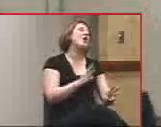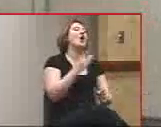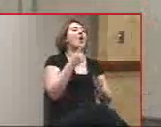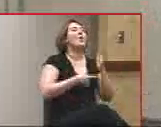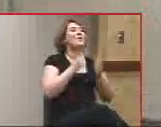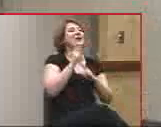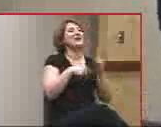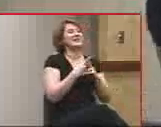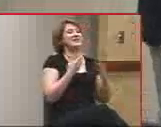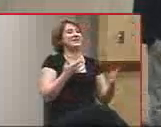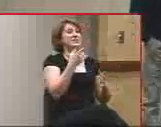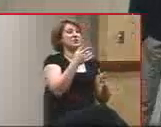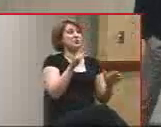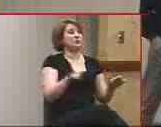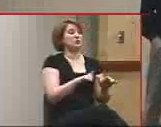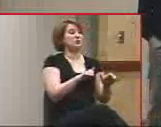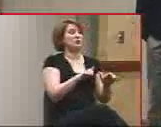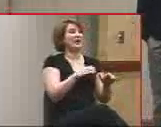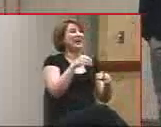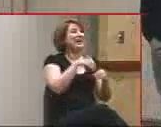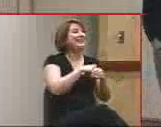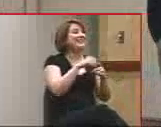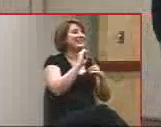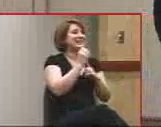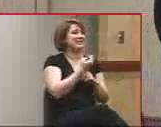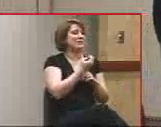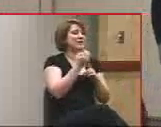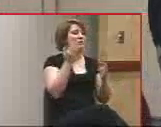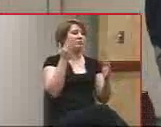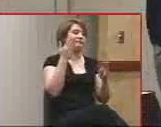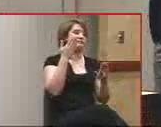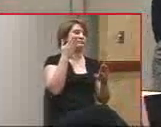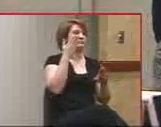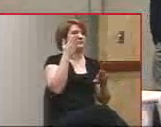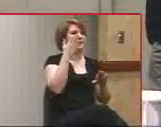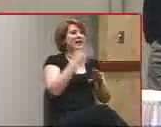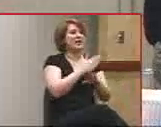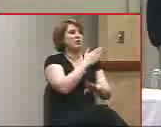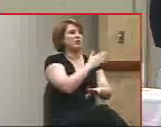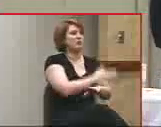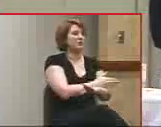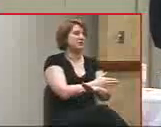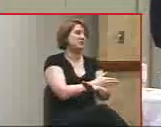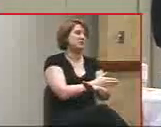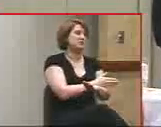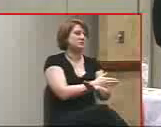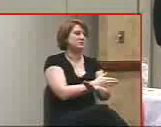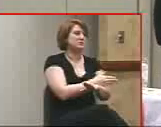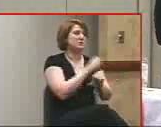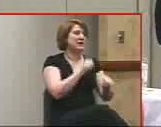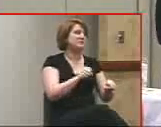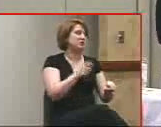of things can you do in the environment that will raise the probability of her actually doing it?